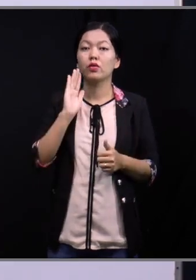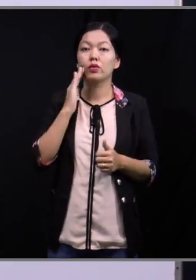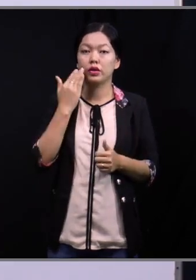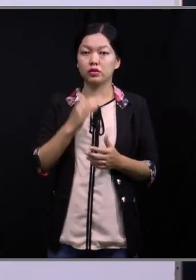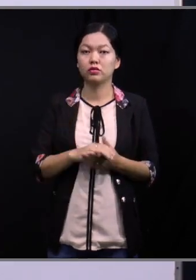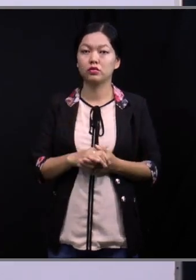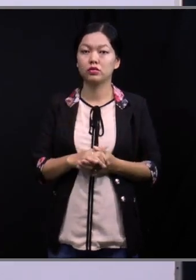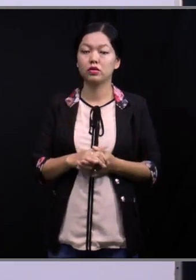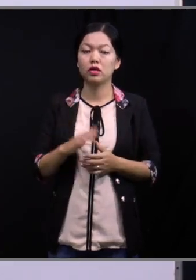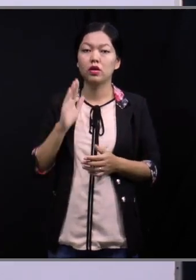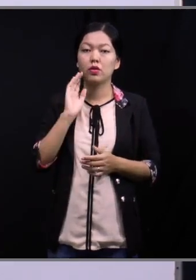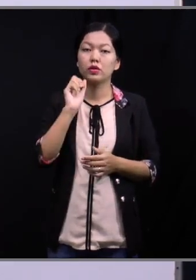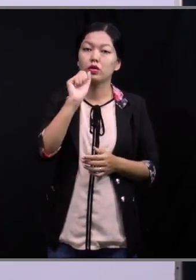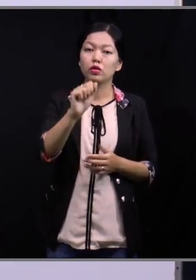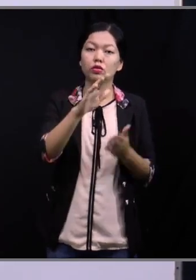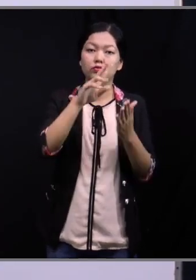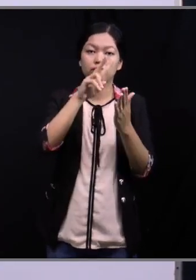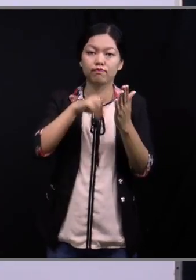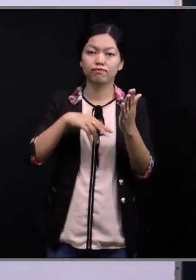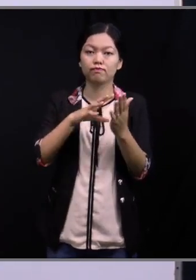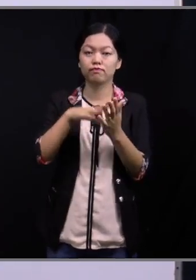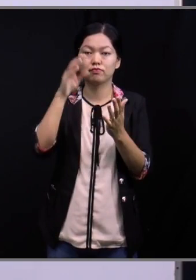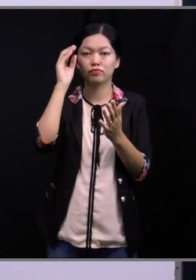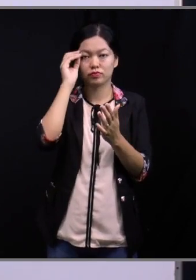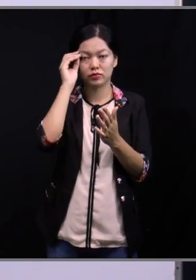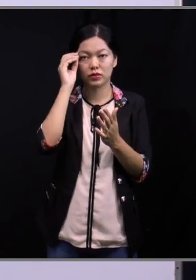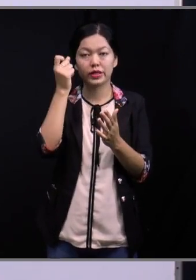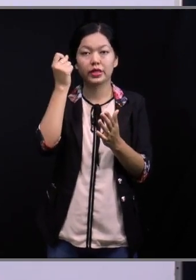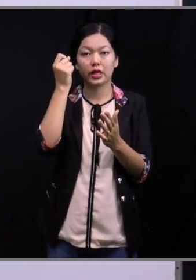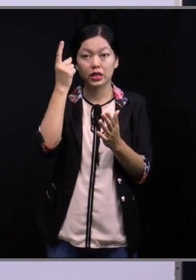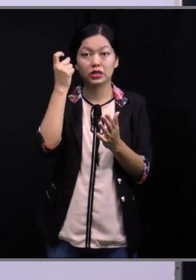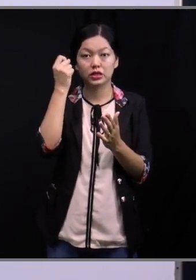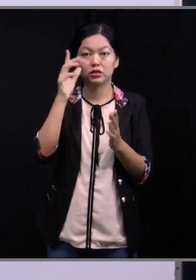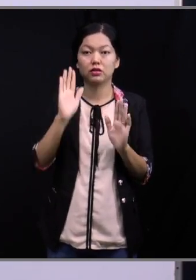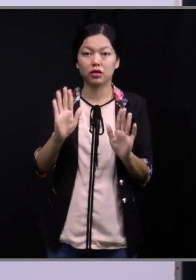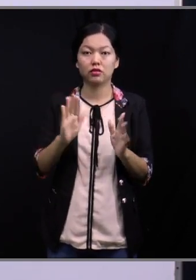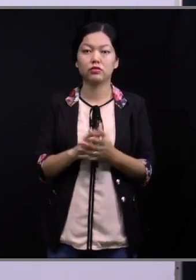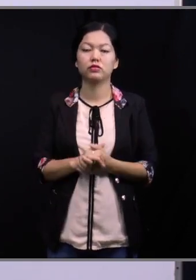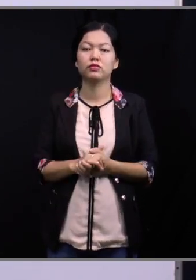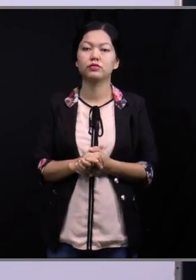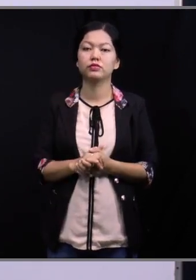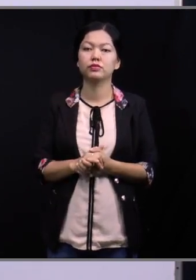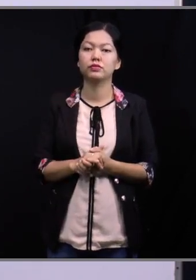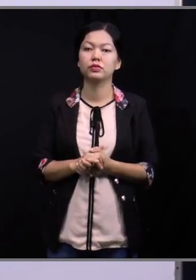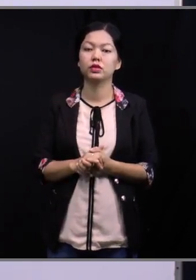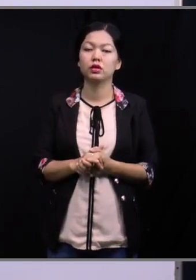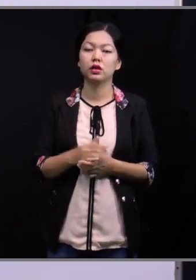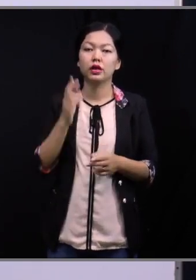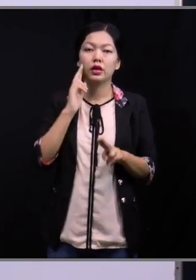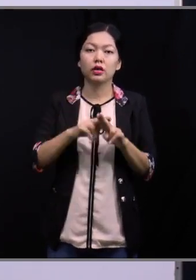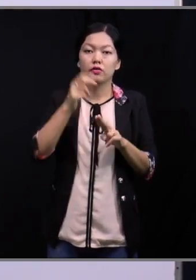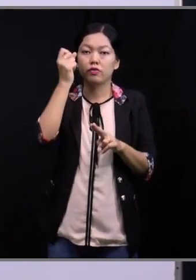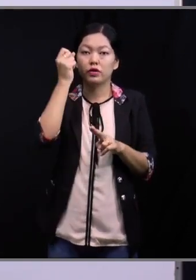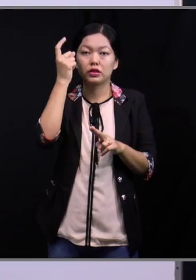when you have a correct identification. When you have a correct identification, when you have a thorough or keen identification, then only then you